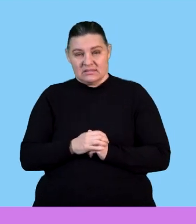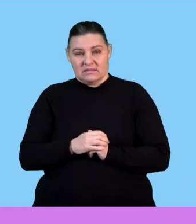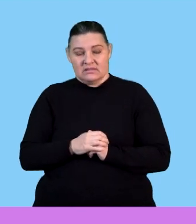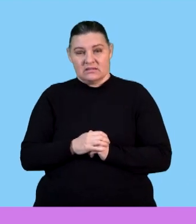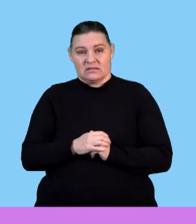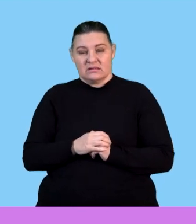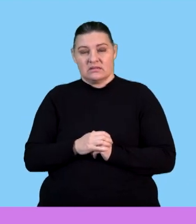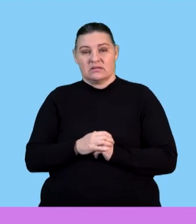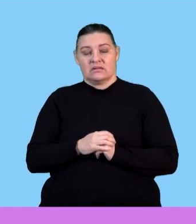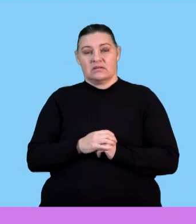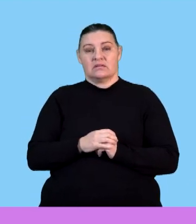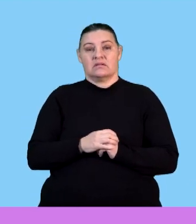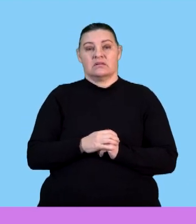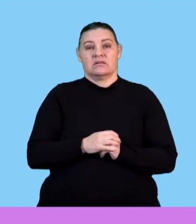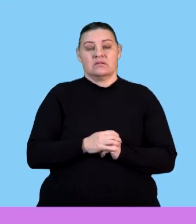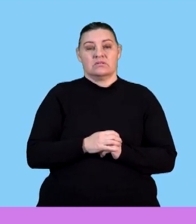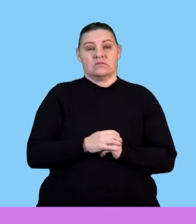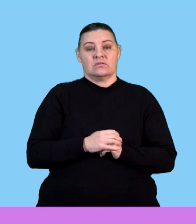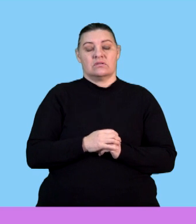so 50